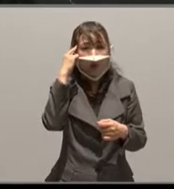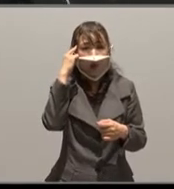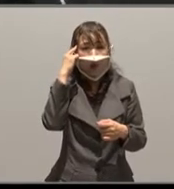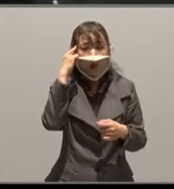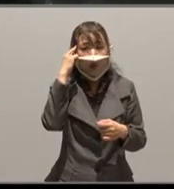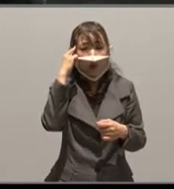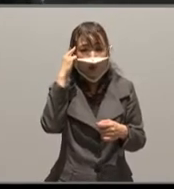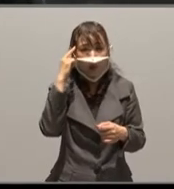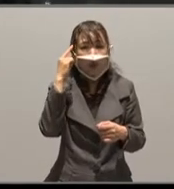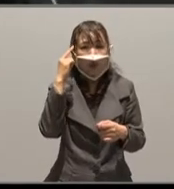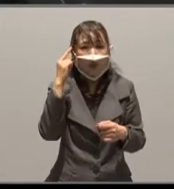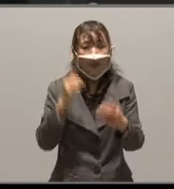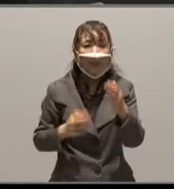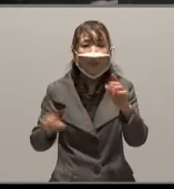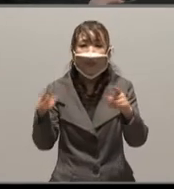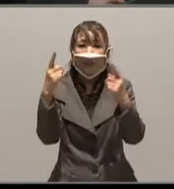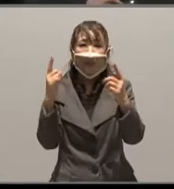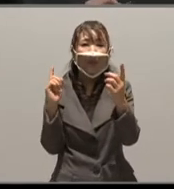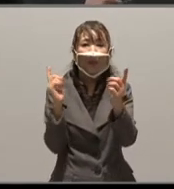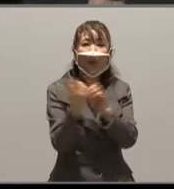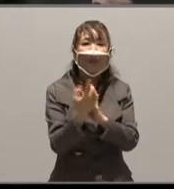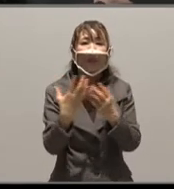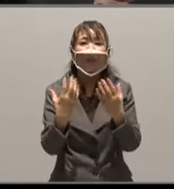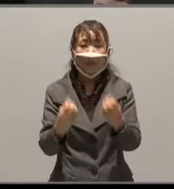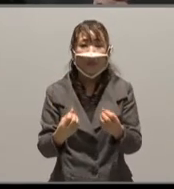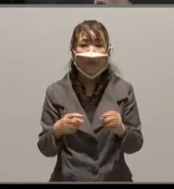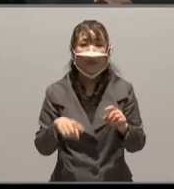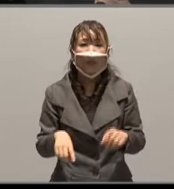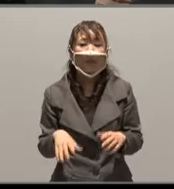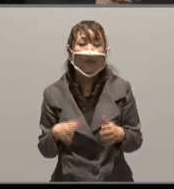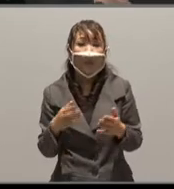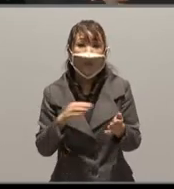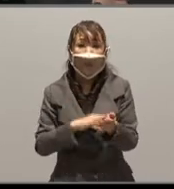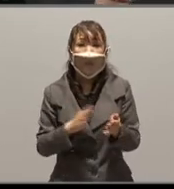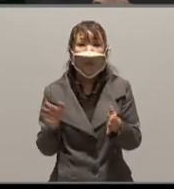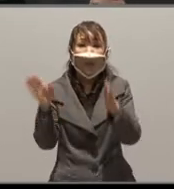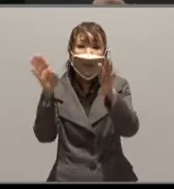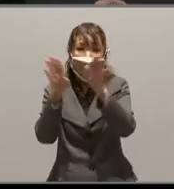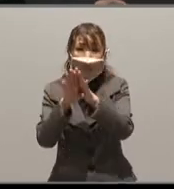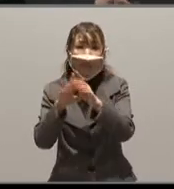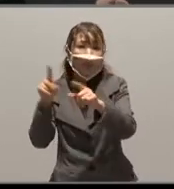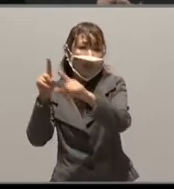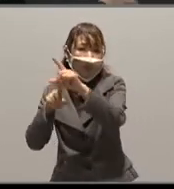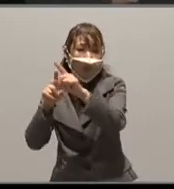So I switched from public health department to rehabilitation department. In